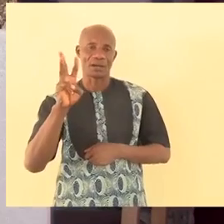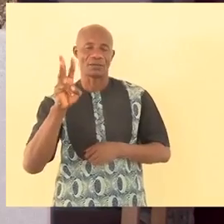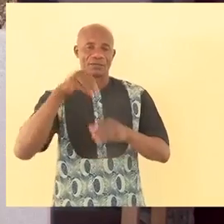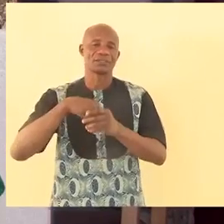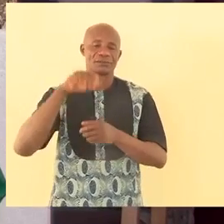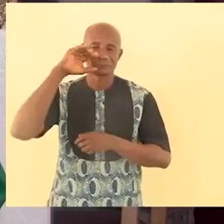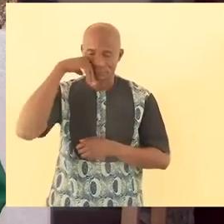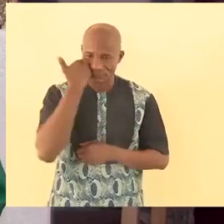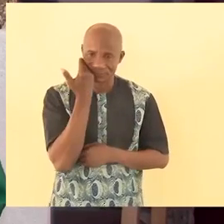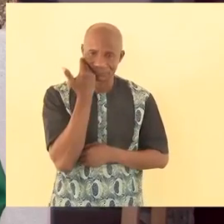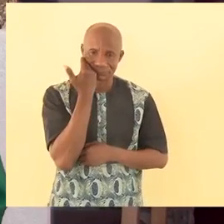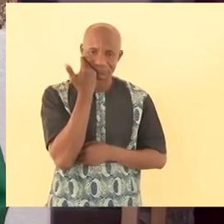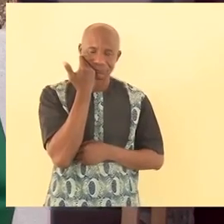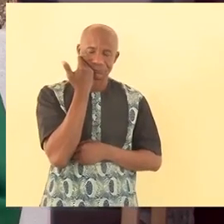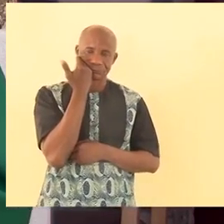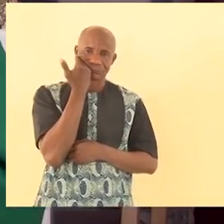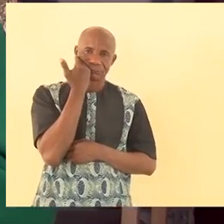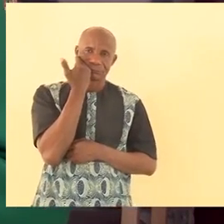in shame.